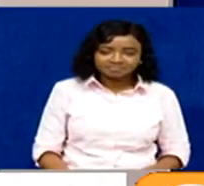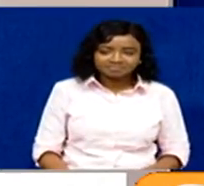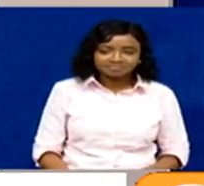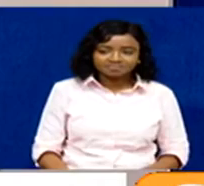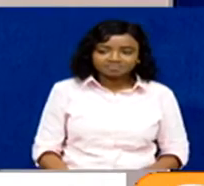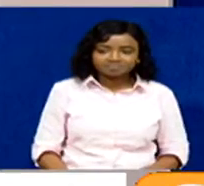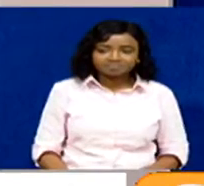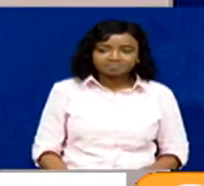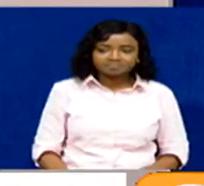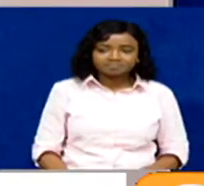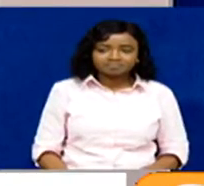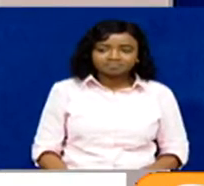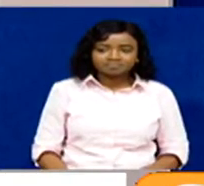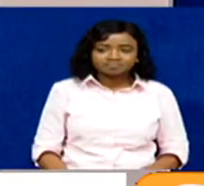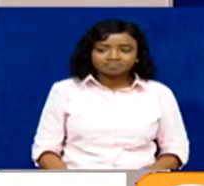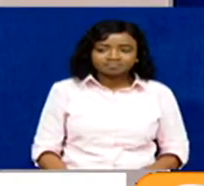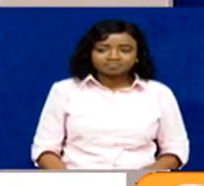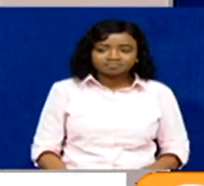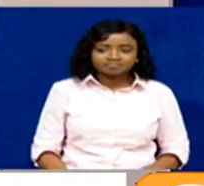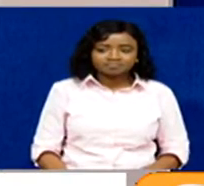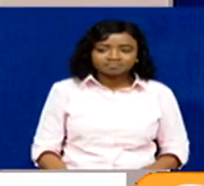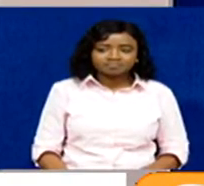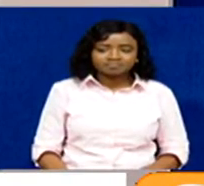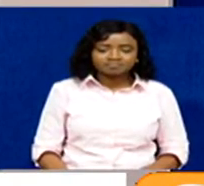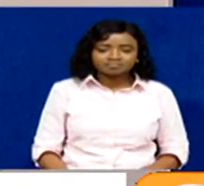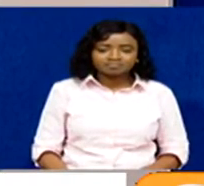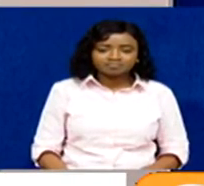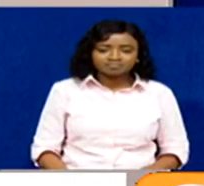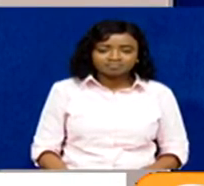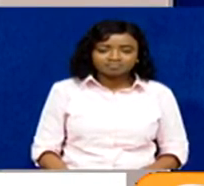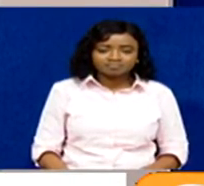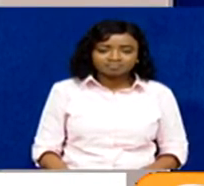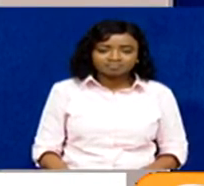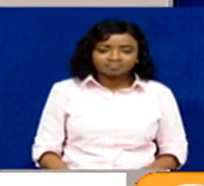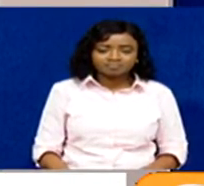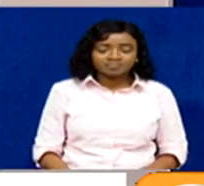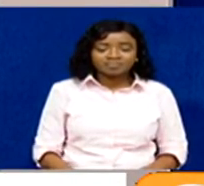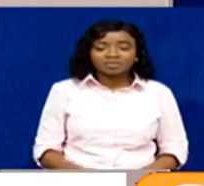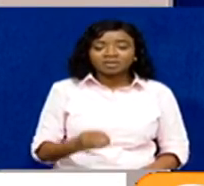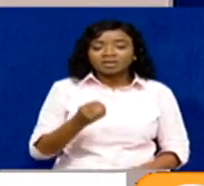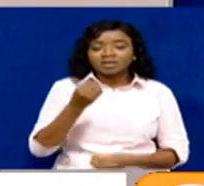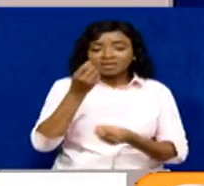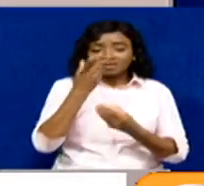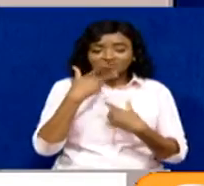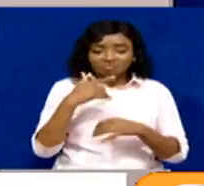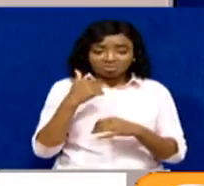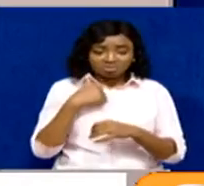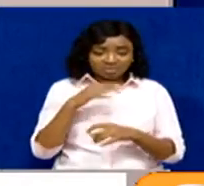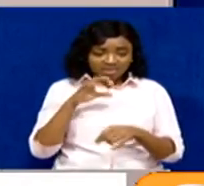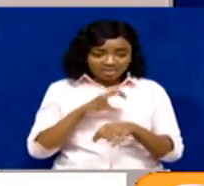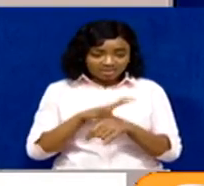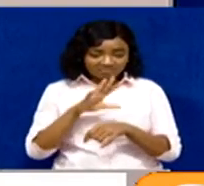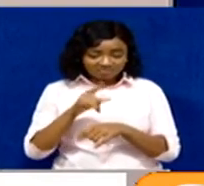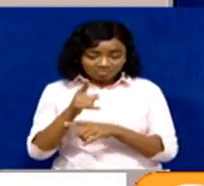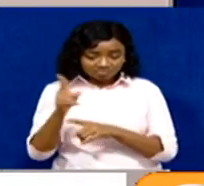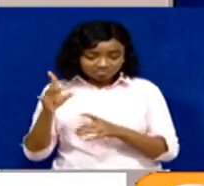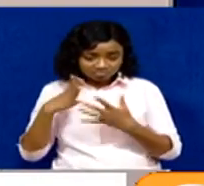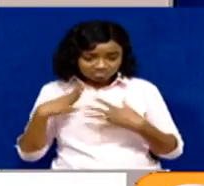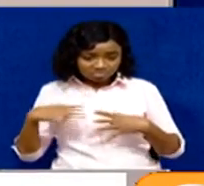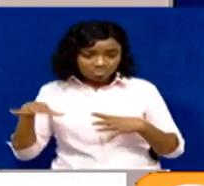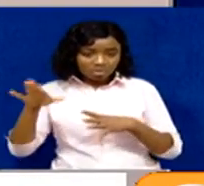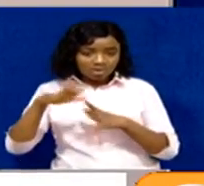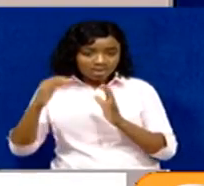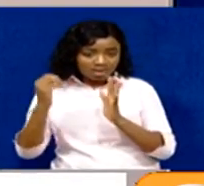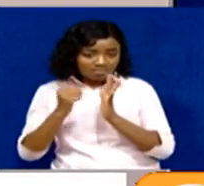orders that I've received from Makueni County, is to support the person that I believe, or